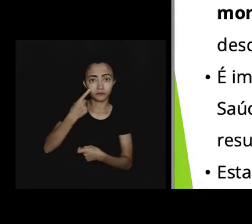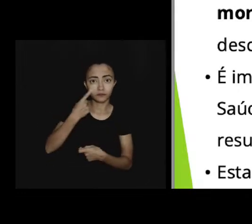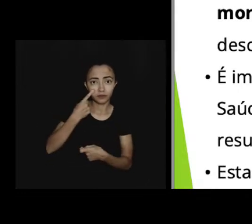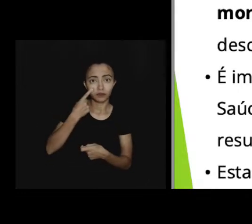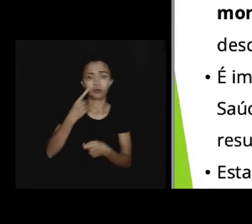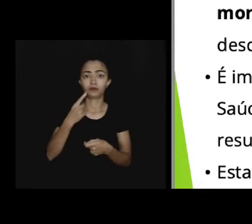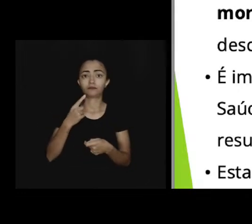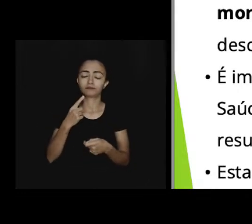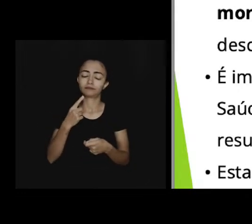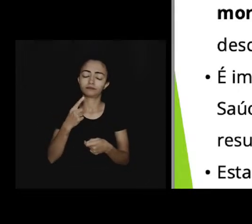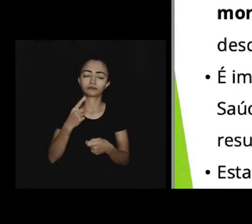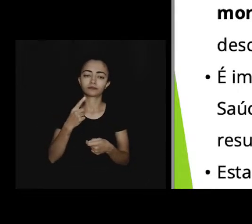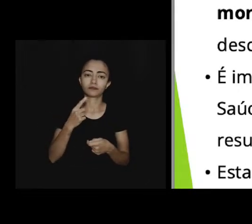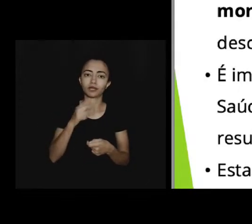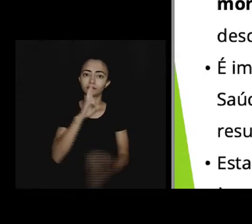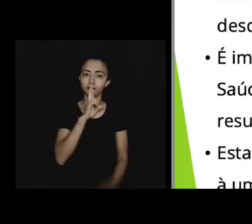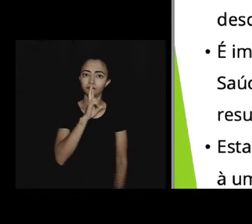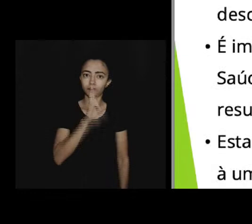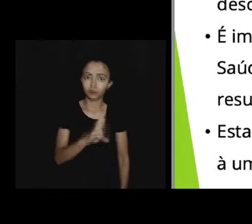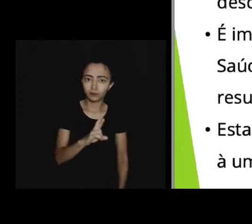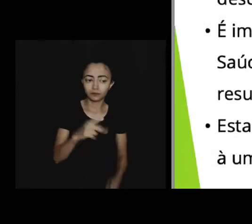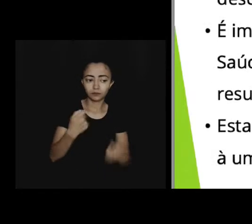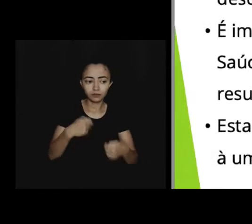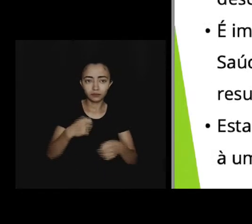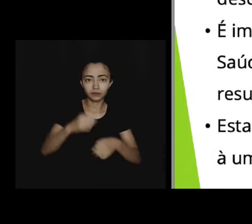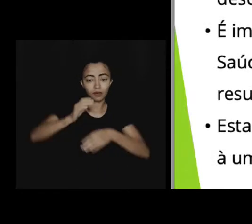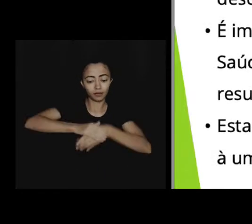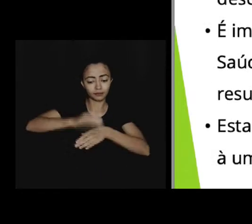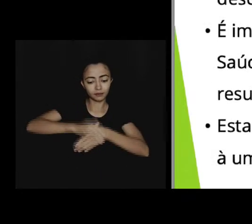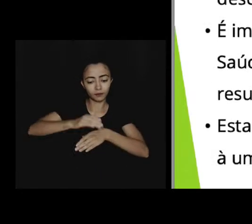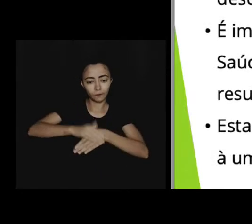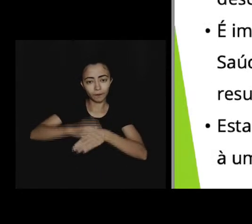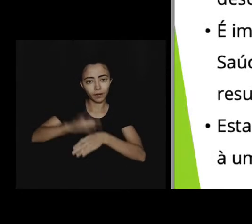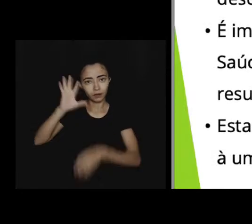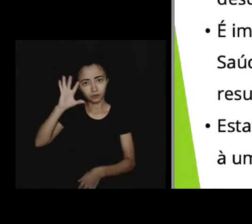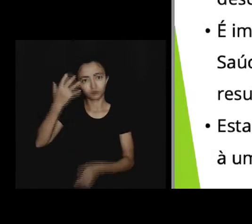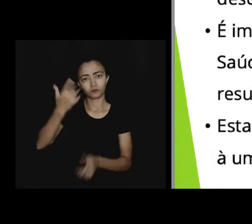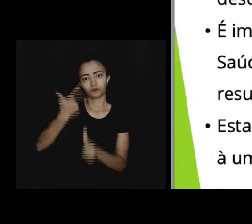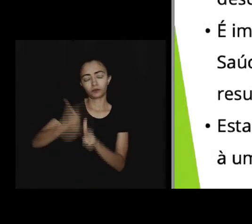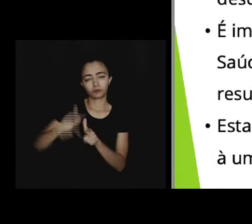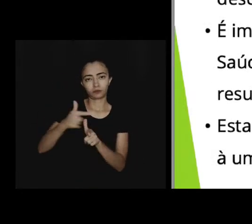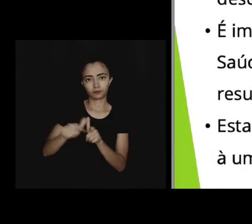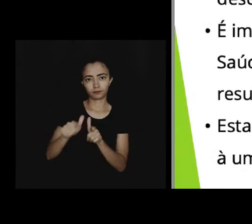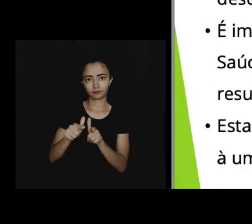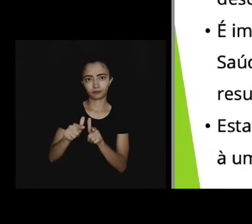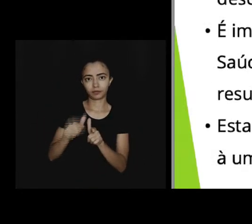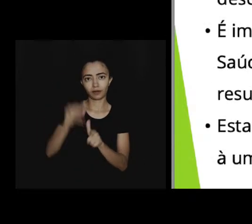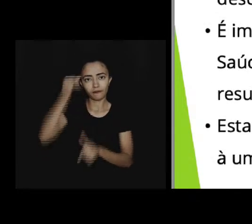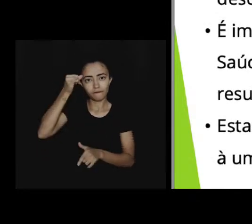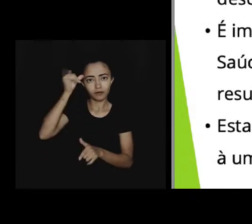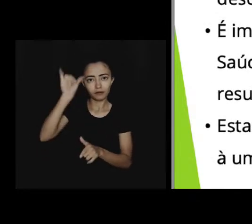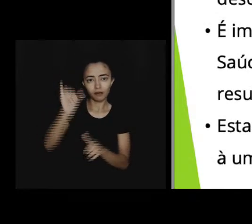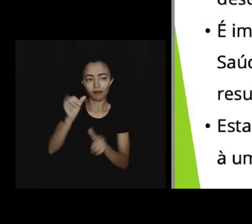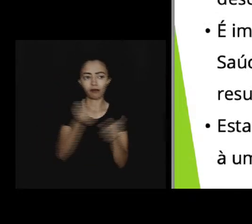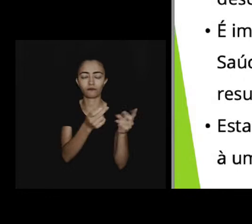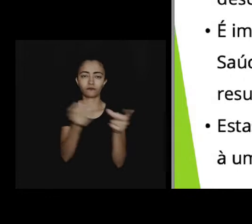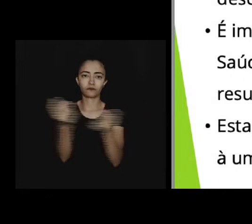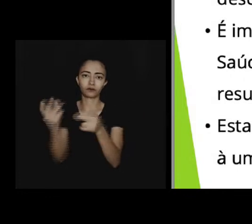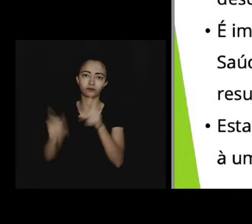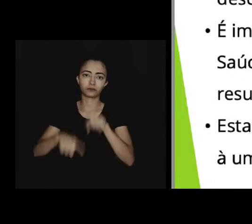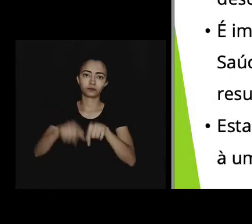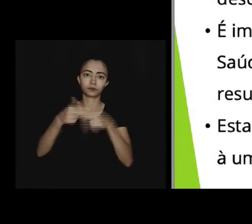councils, take ownership of these results and for them to take the necessary measures. And